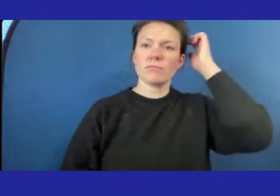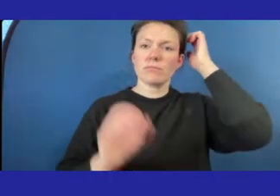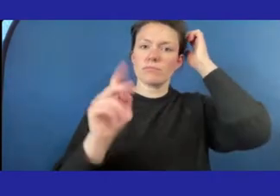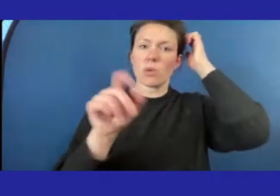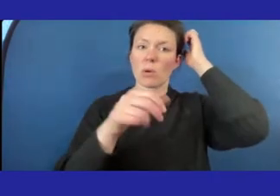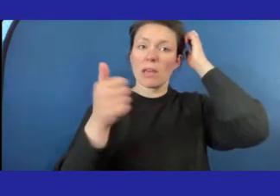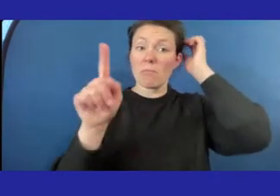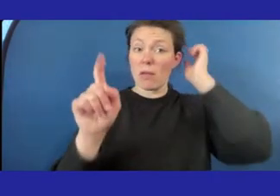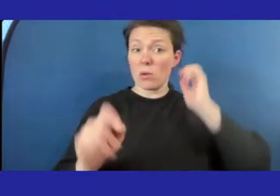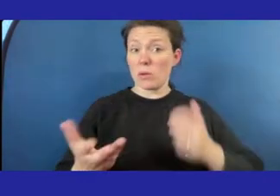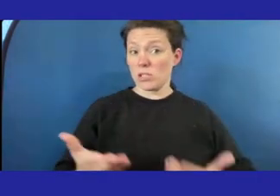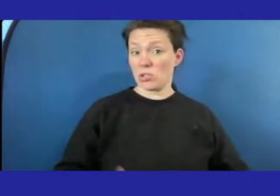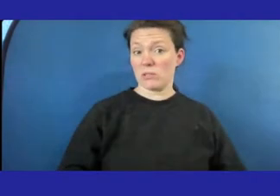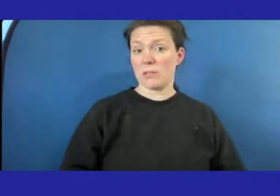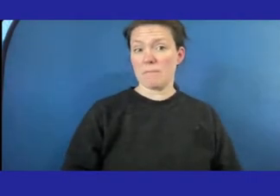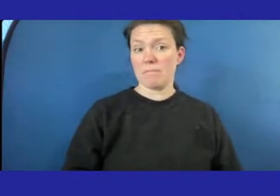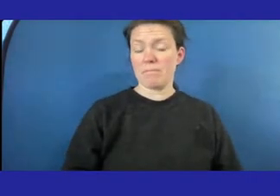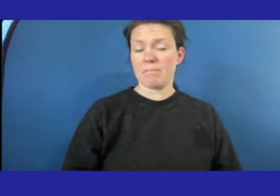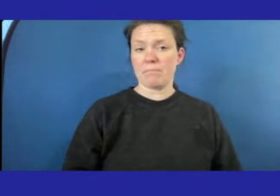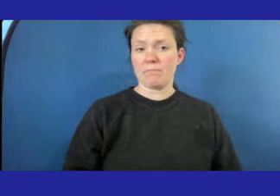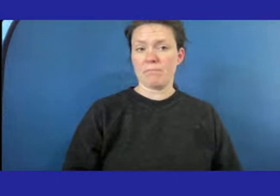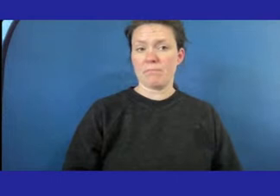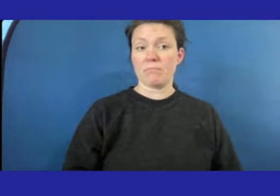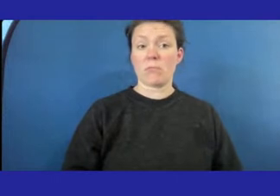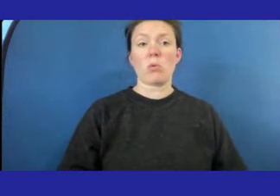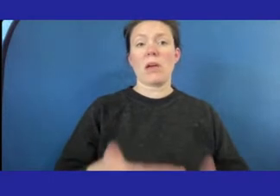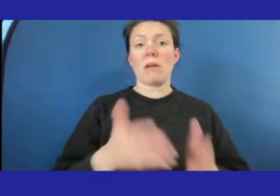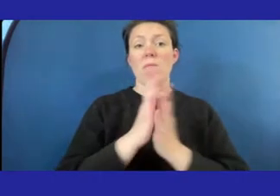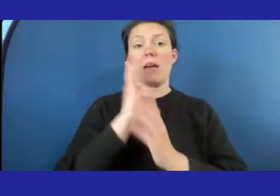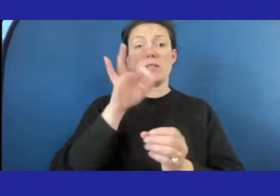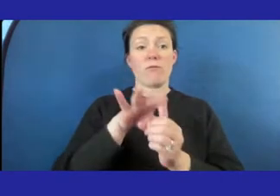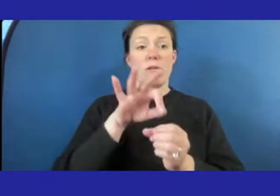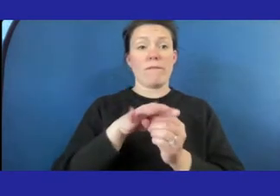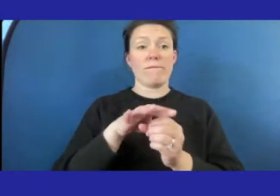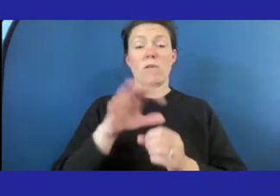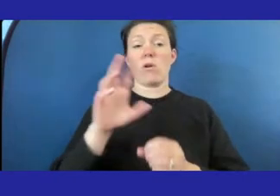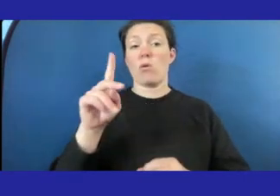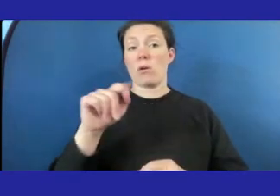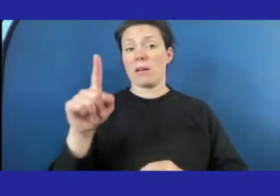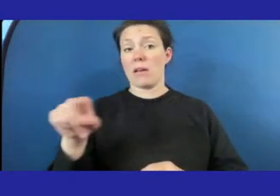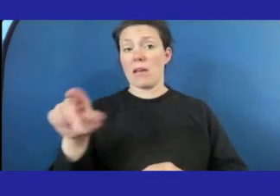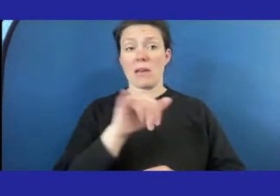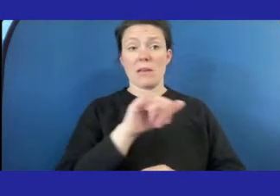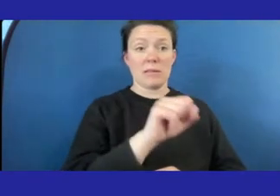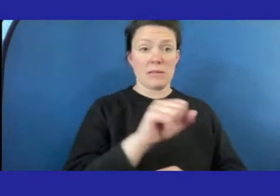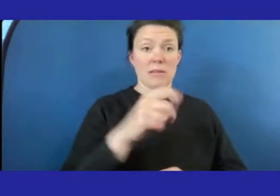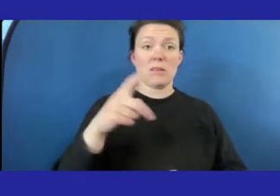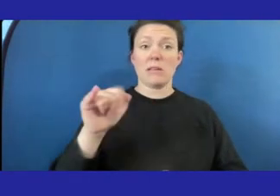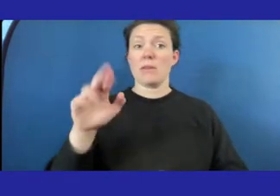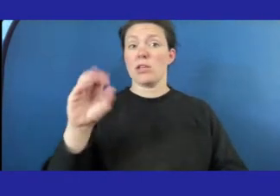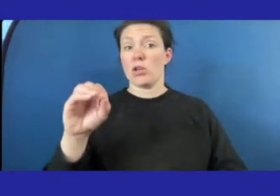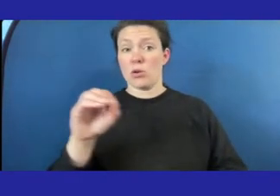Any questions? Okay, so let me ask for a vote. Dr. Katz? Yes. Sally Hernandez Piñero?